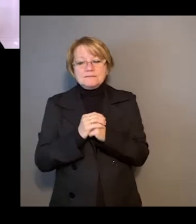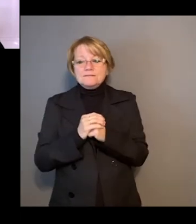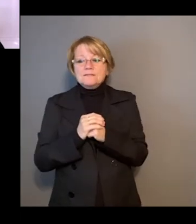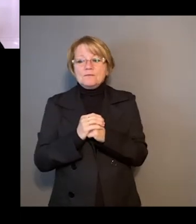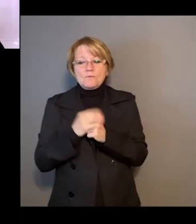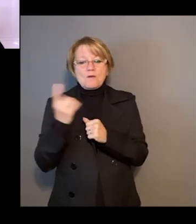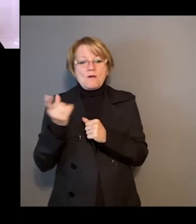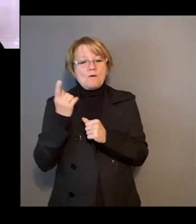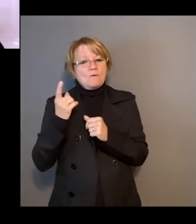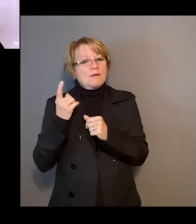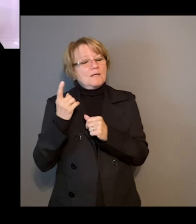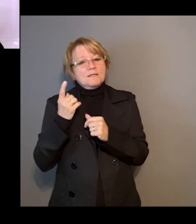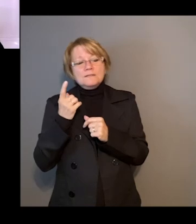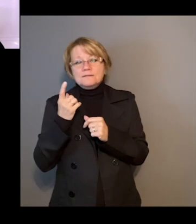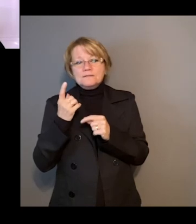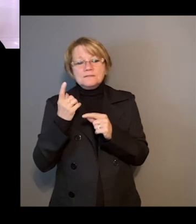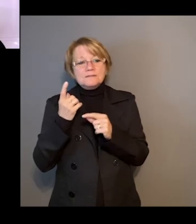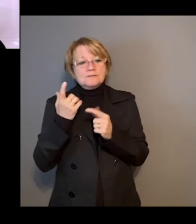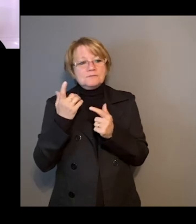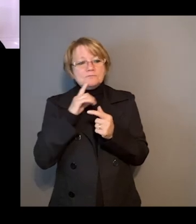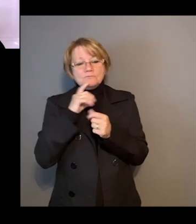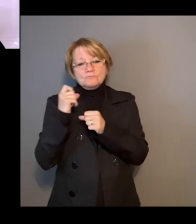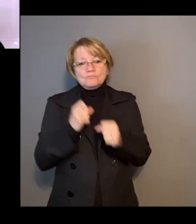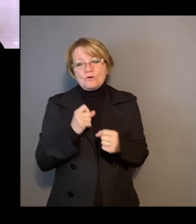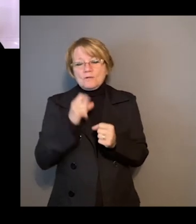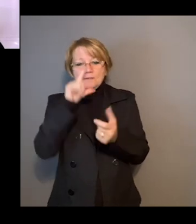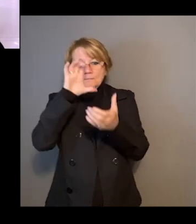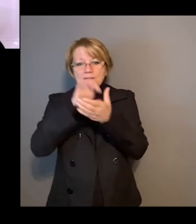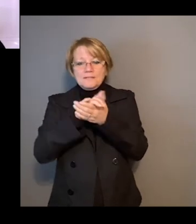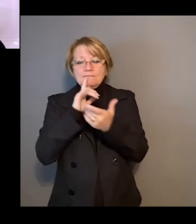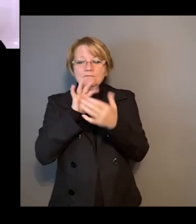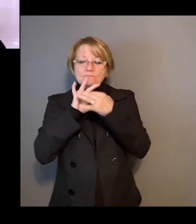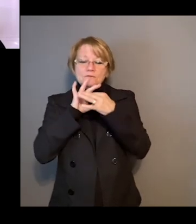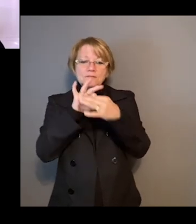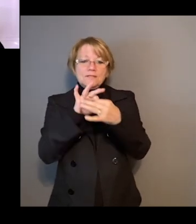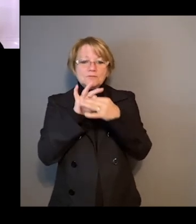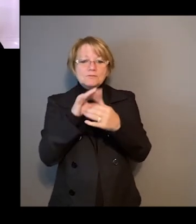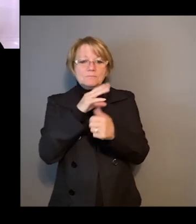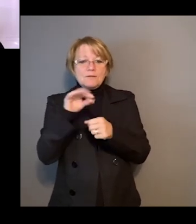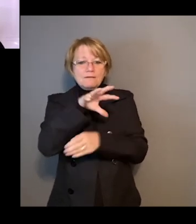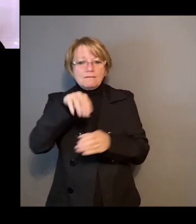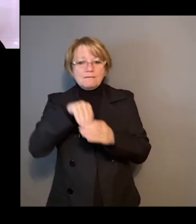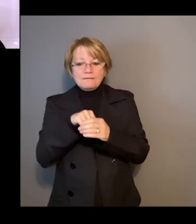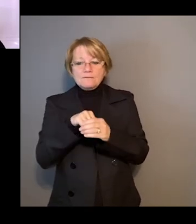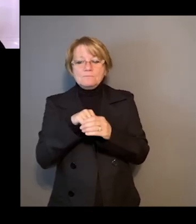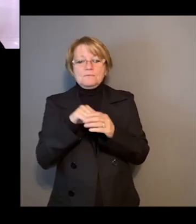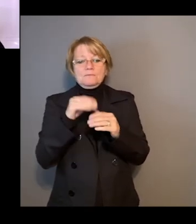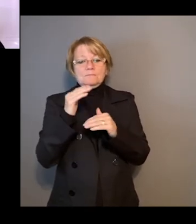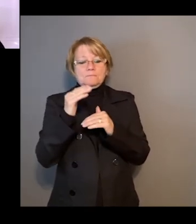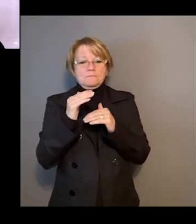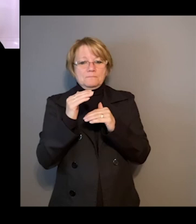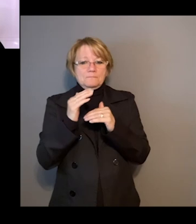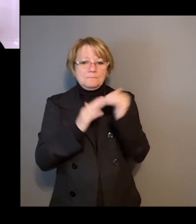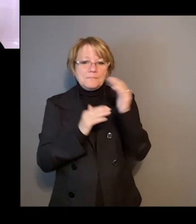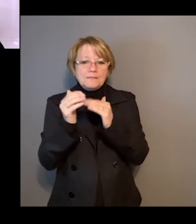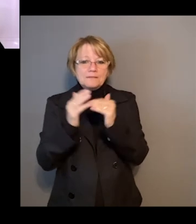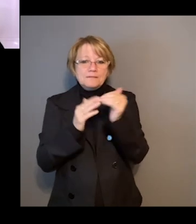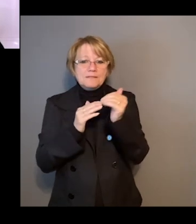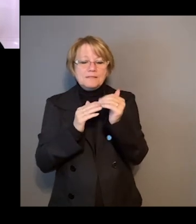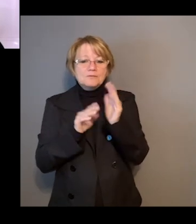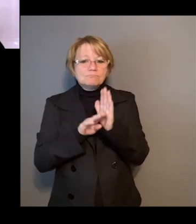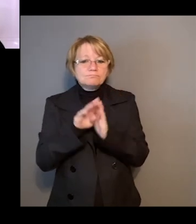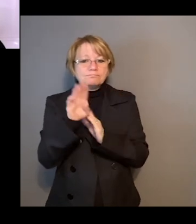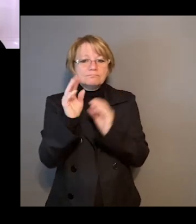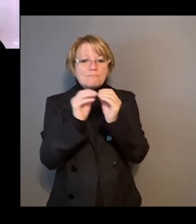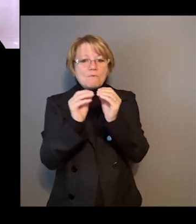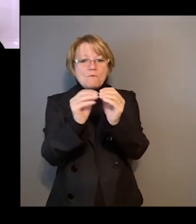building. It's something that we often talk about is like our experiences when we were in college. Myself and Daryl were in the same college together.